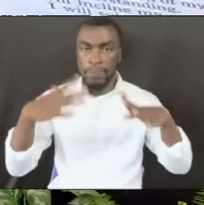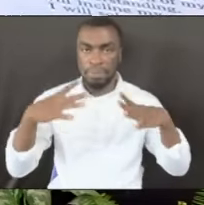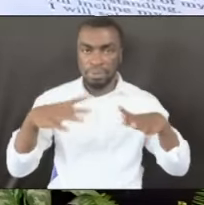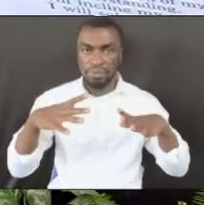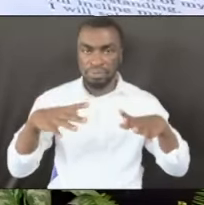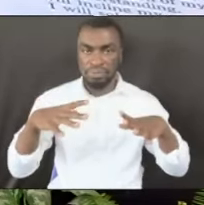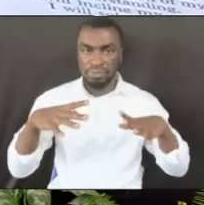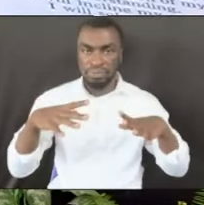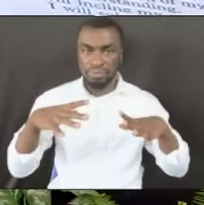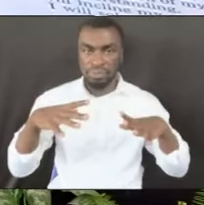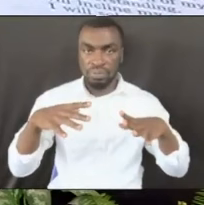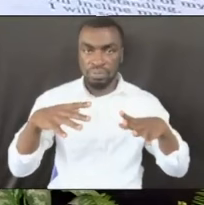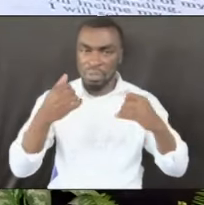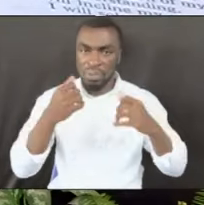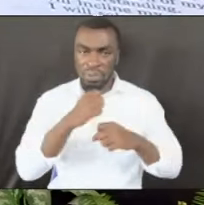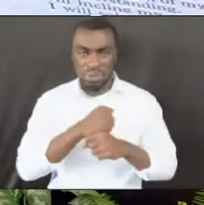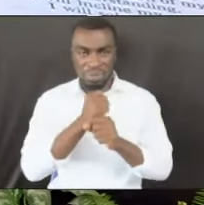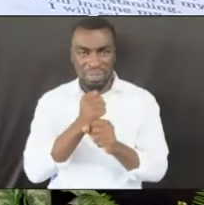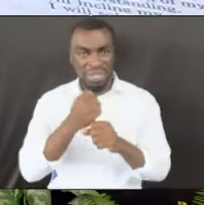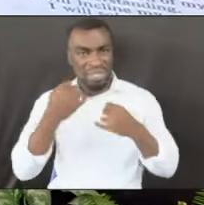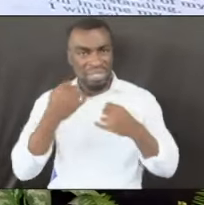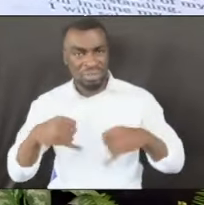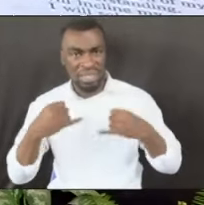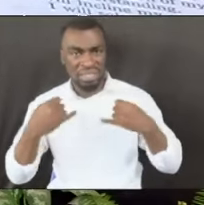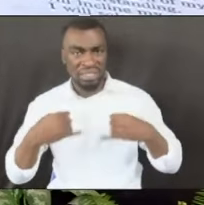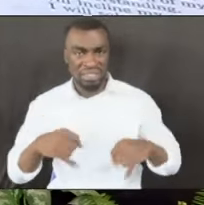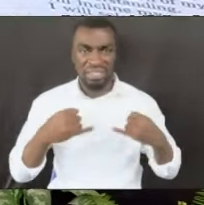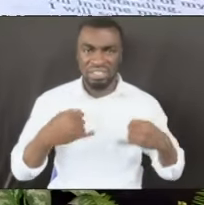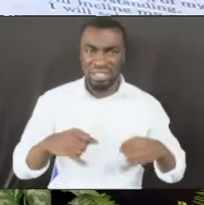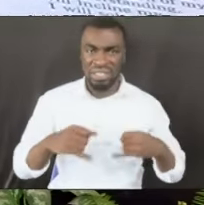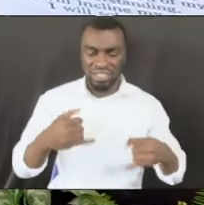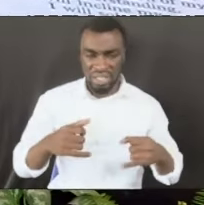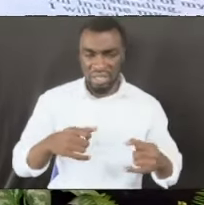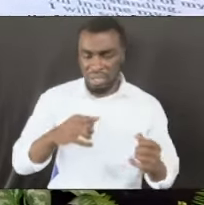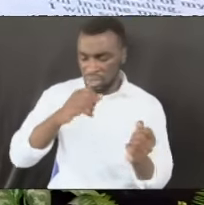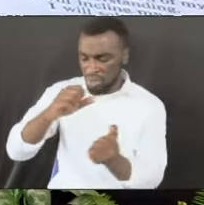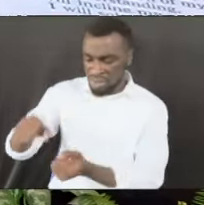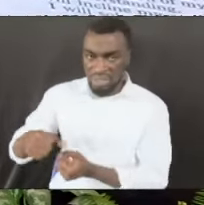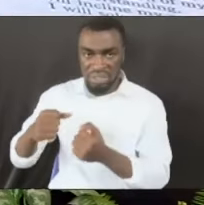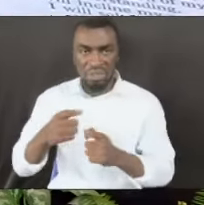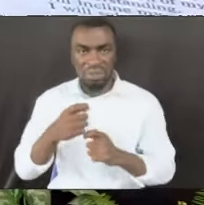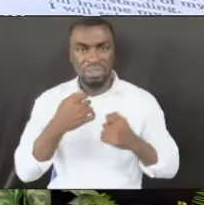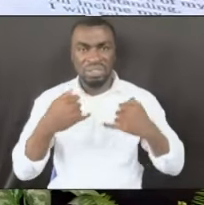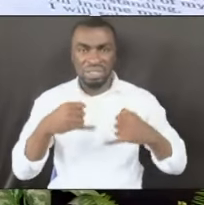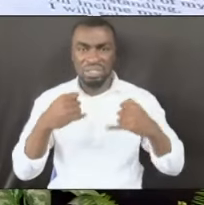to make efforts, to row hard, to try and control it.